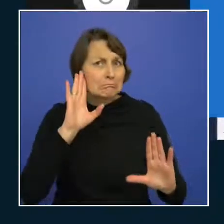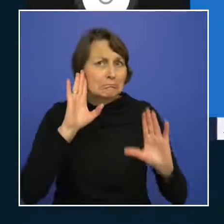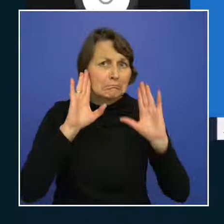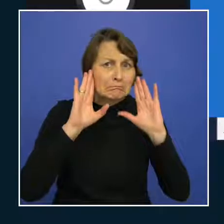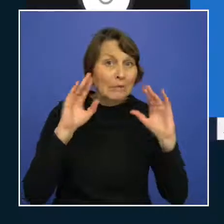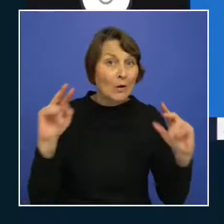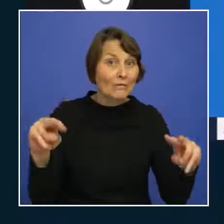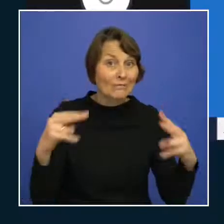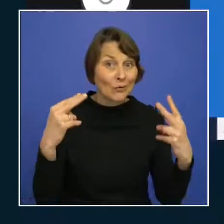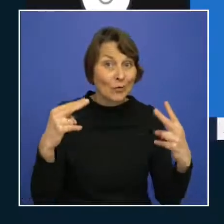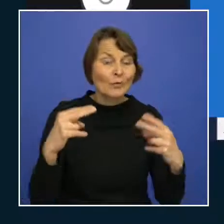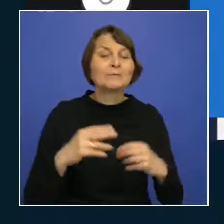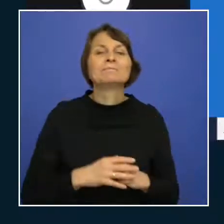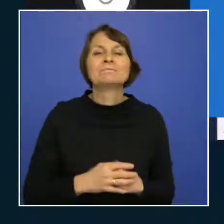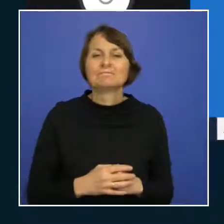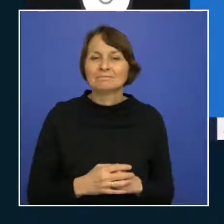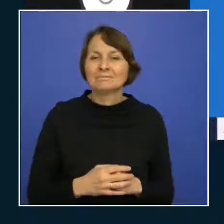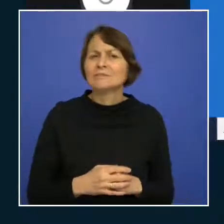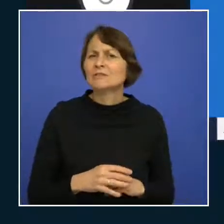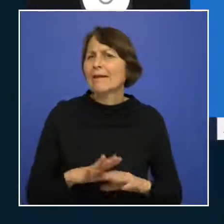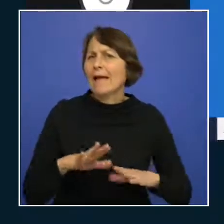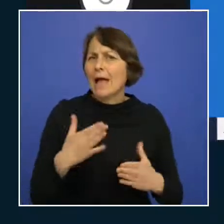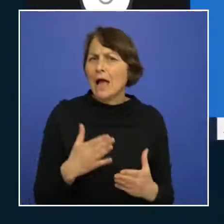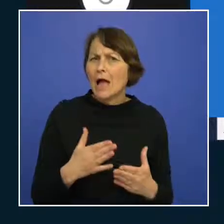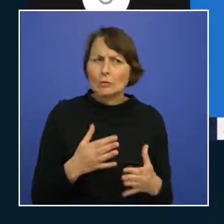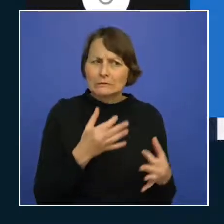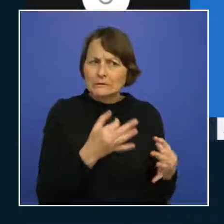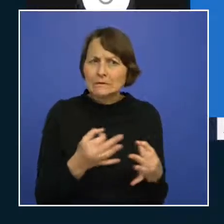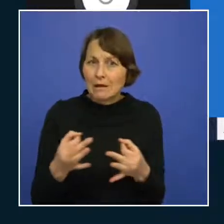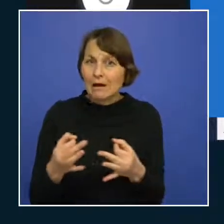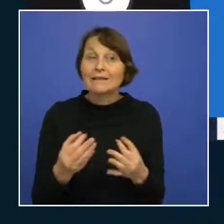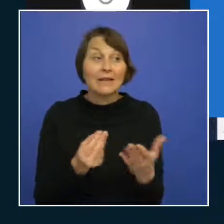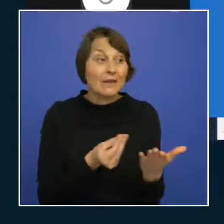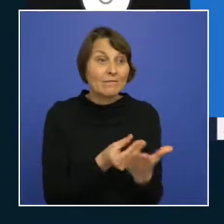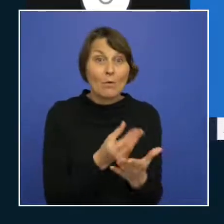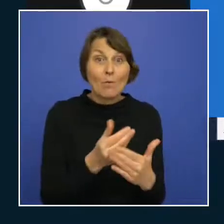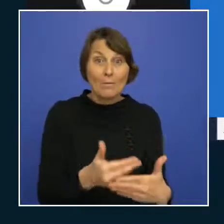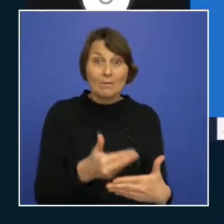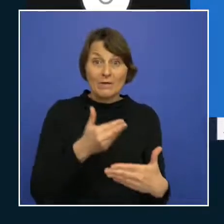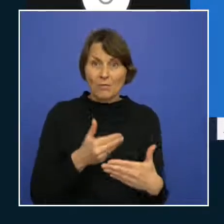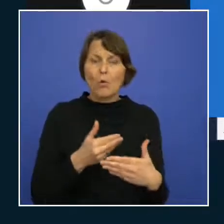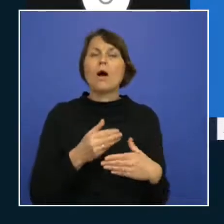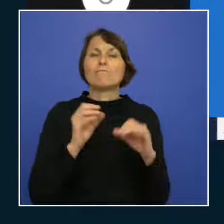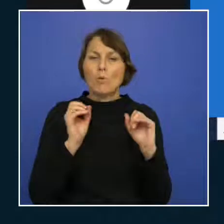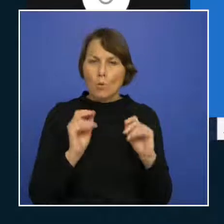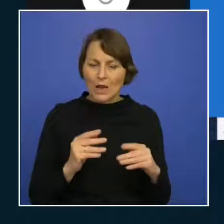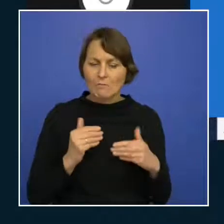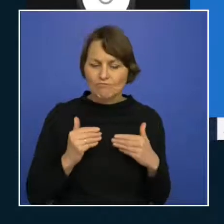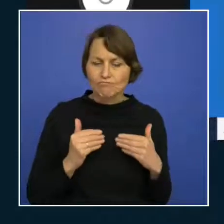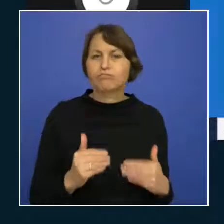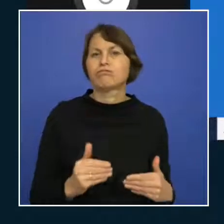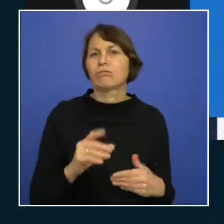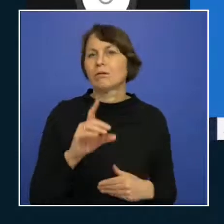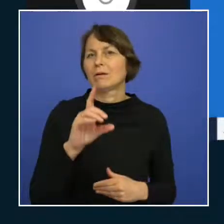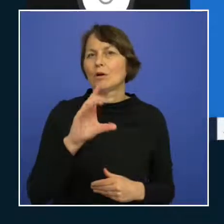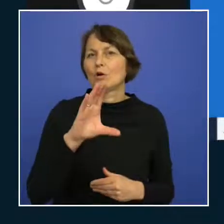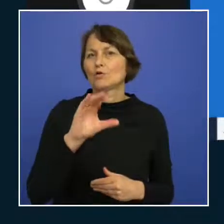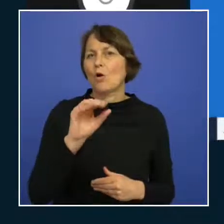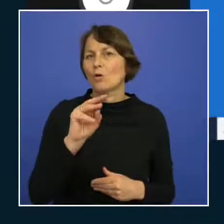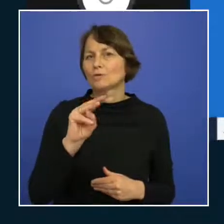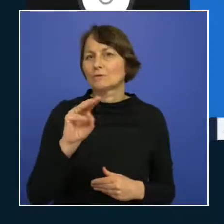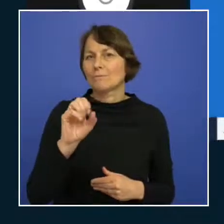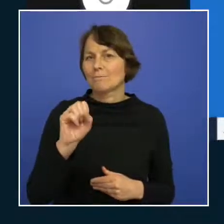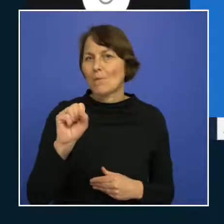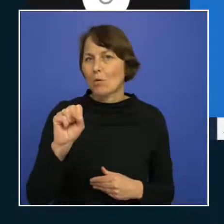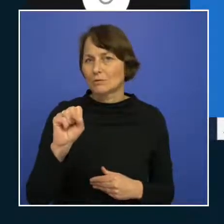What were some of the informed decisions that, we considered before we took, Azure Cosmos DB? Would you want to highlight that from